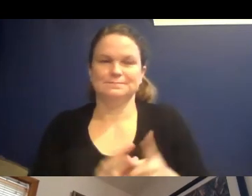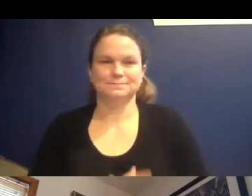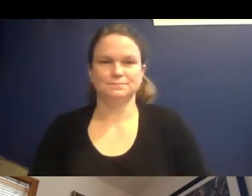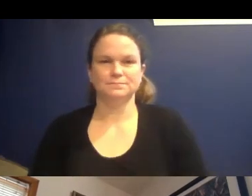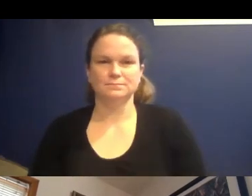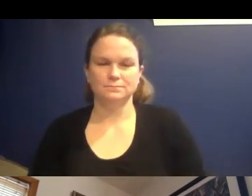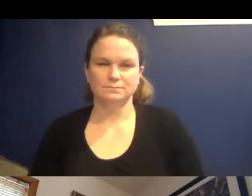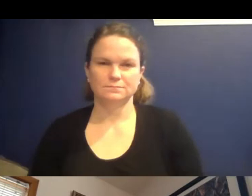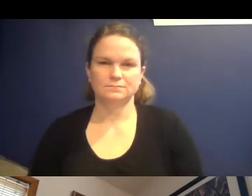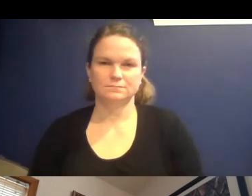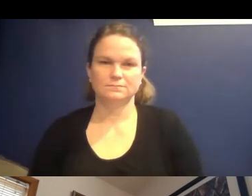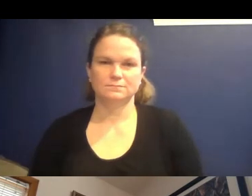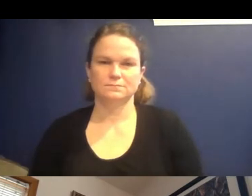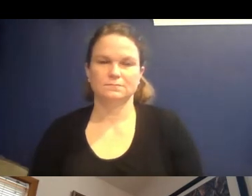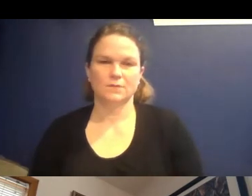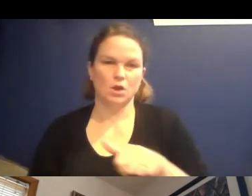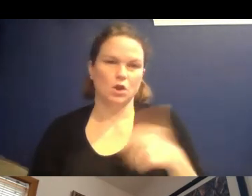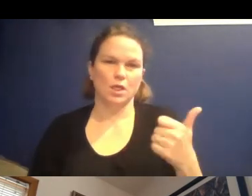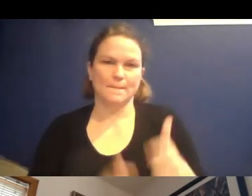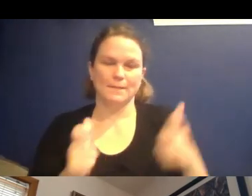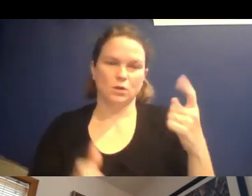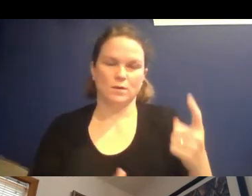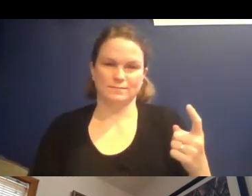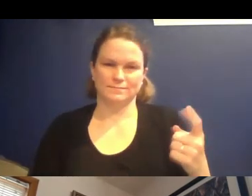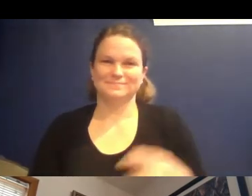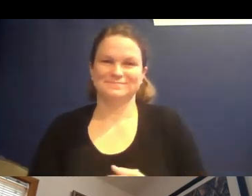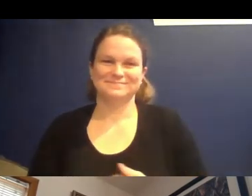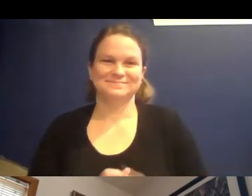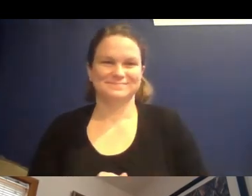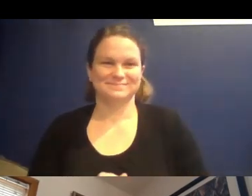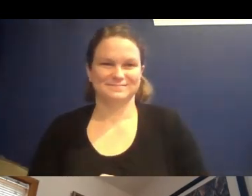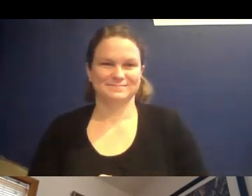There's another large one on narrowleaf milkweed.